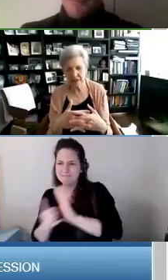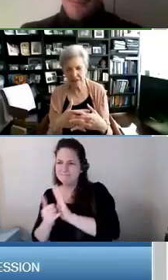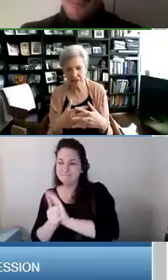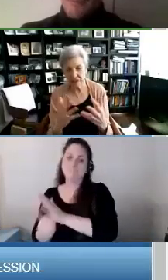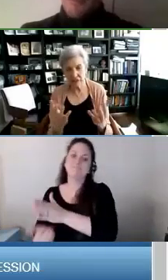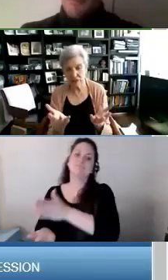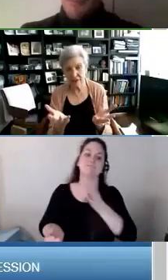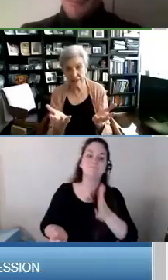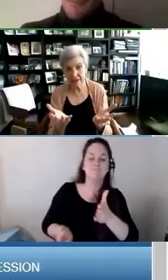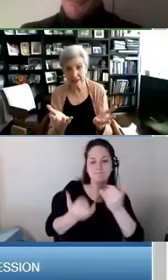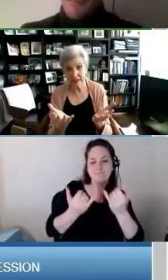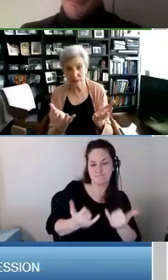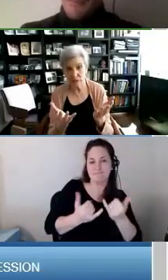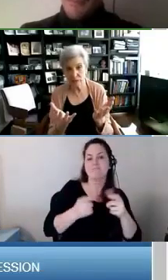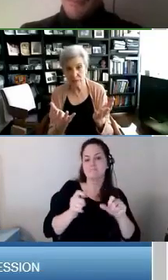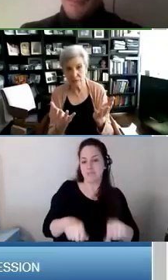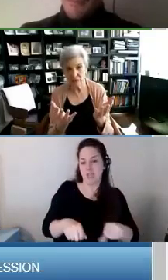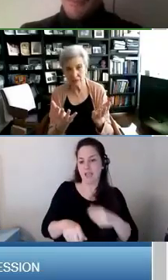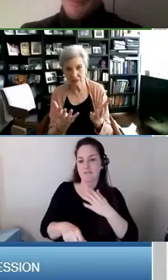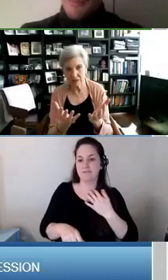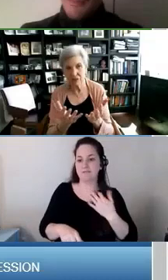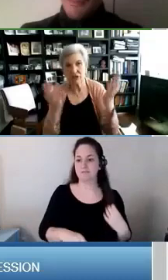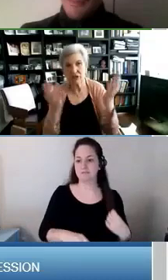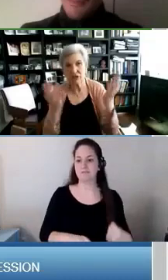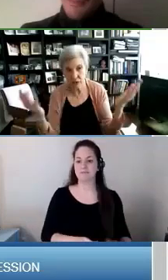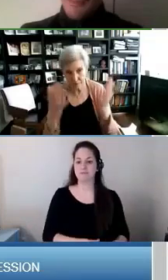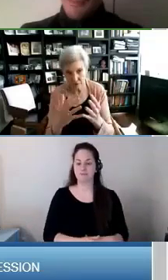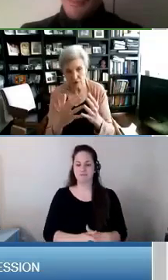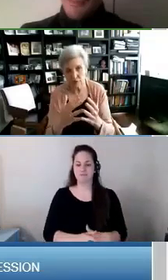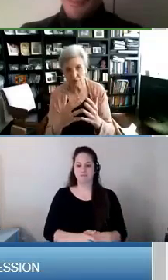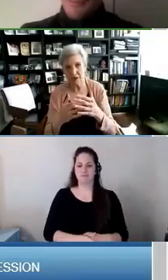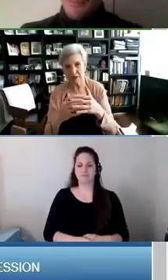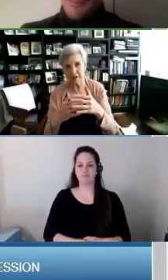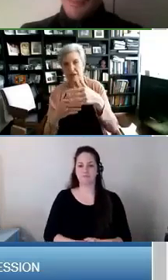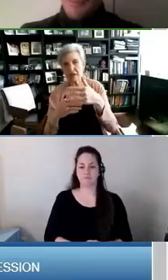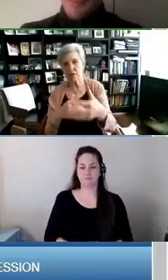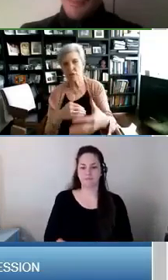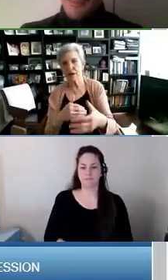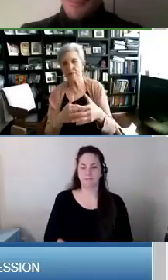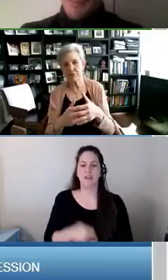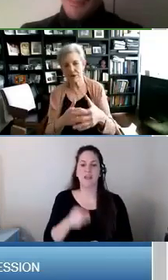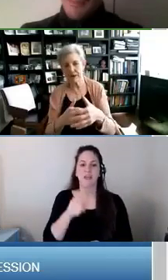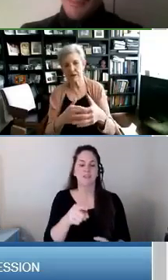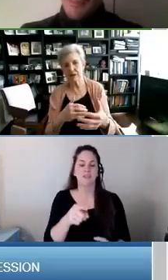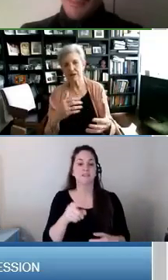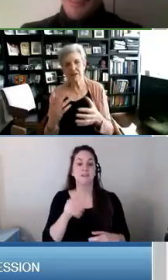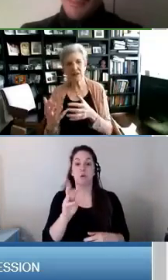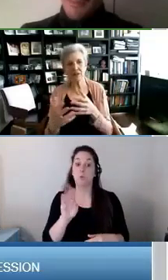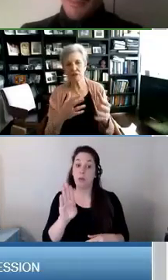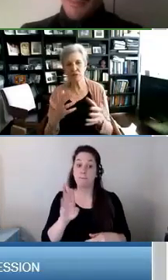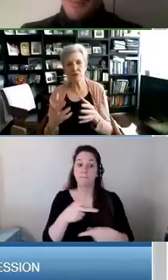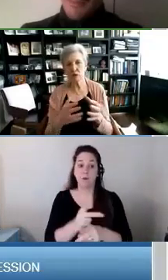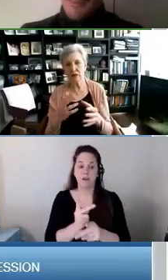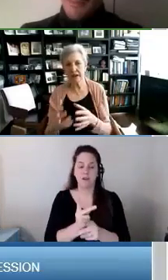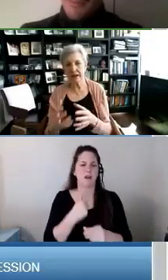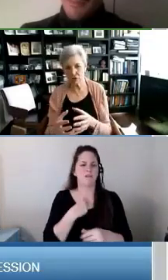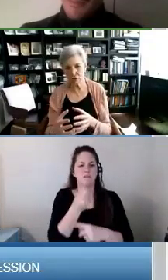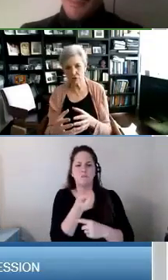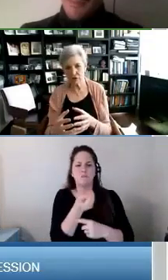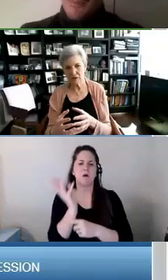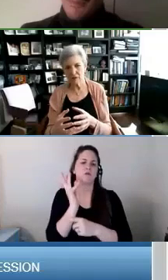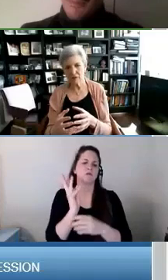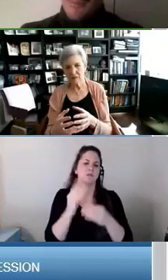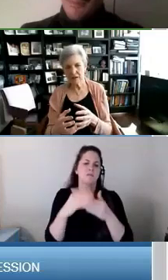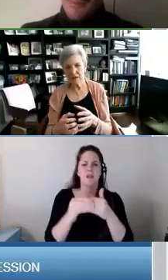in essentially a single dimensional product. The web product gives you more